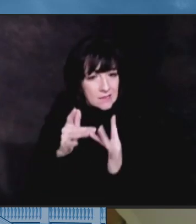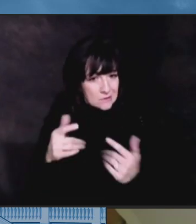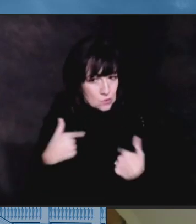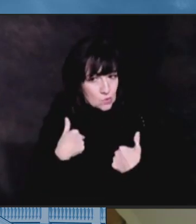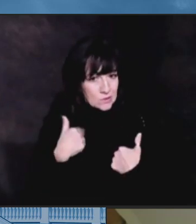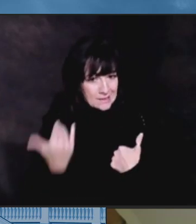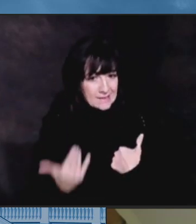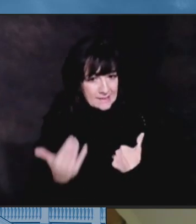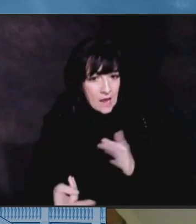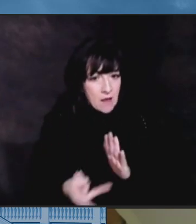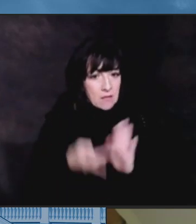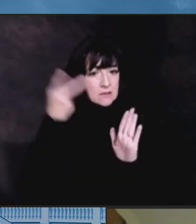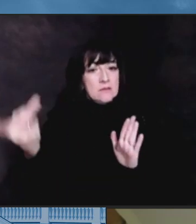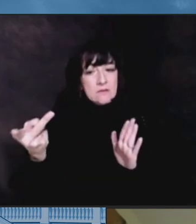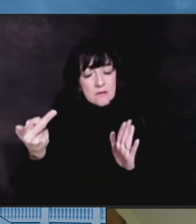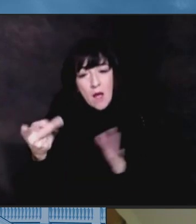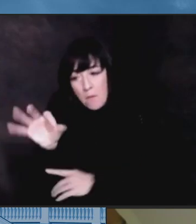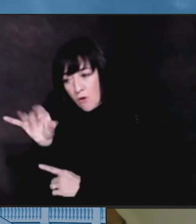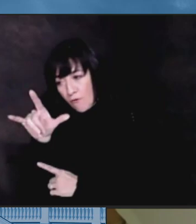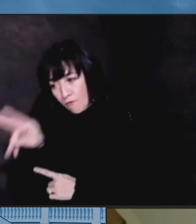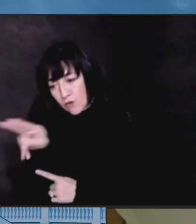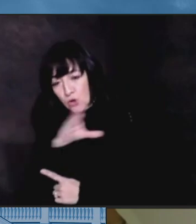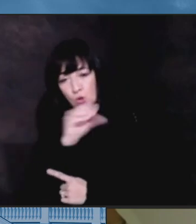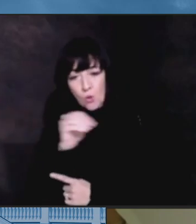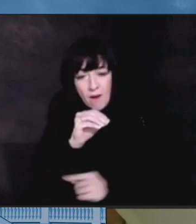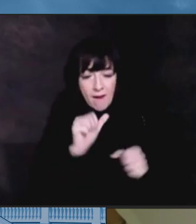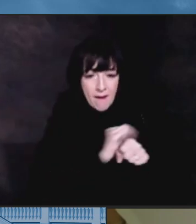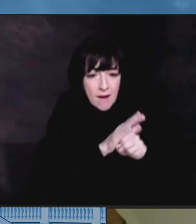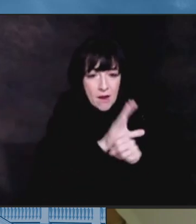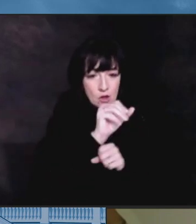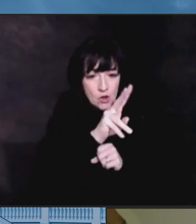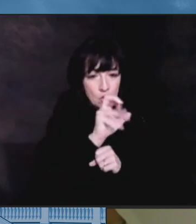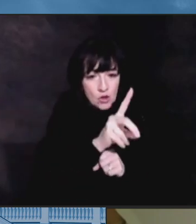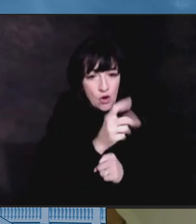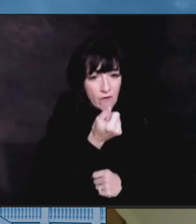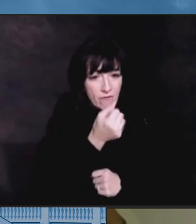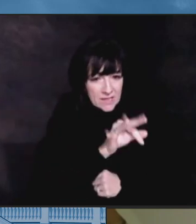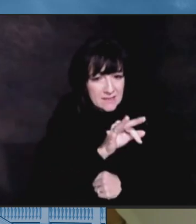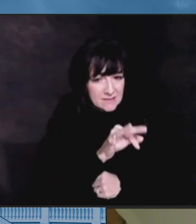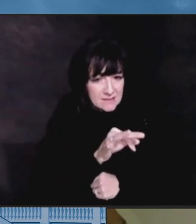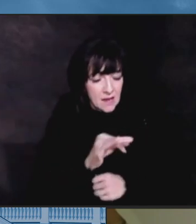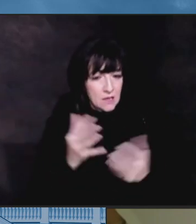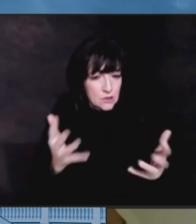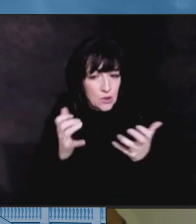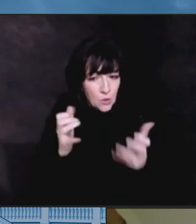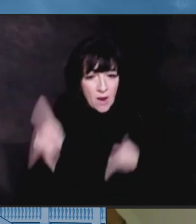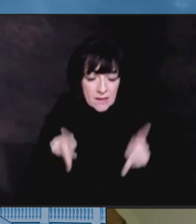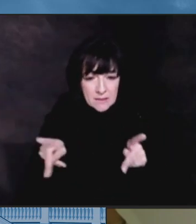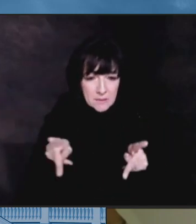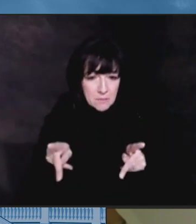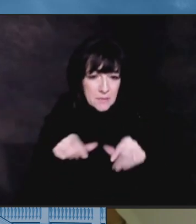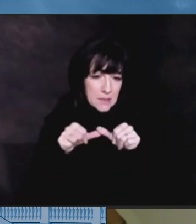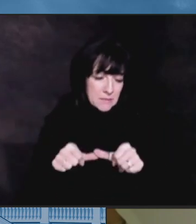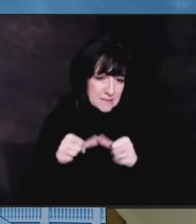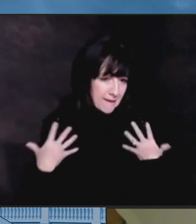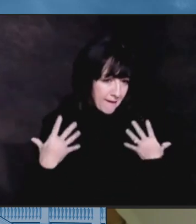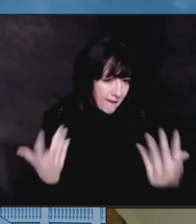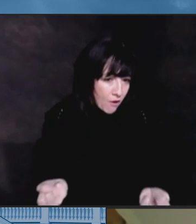and COVID-19. So let's come together as a community. We've got help on the way with the vaccines. We've got great work going